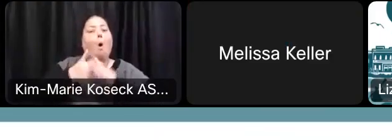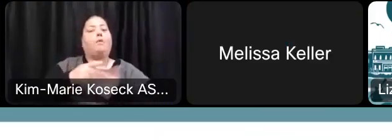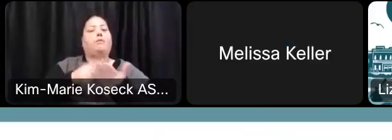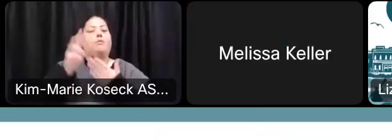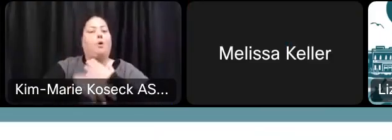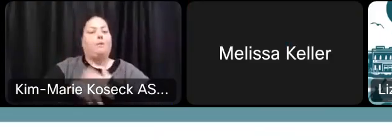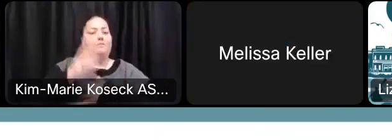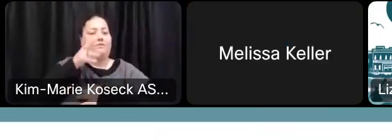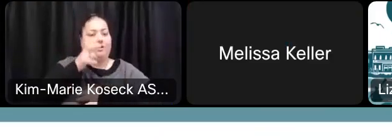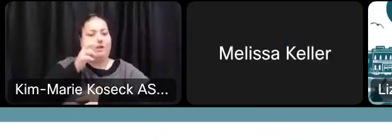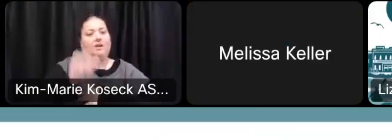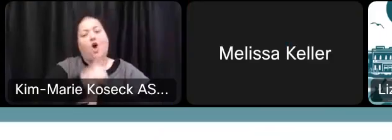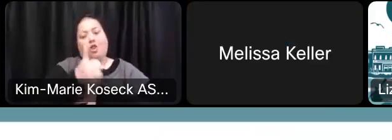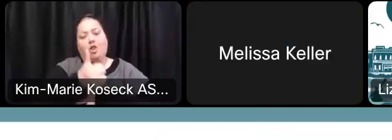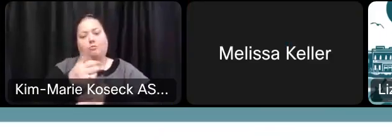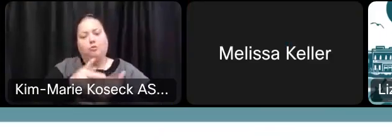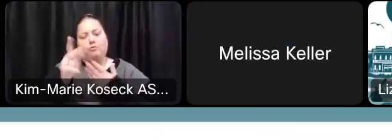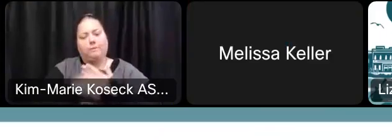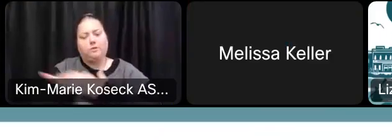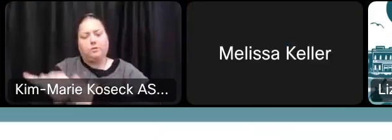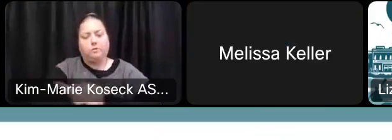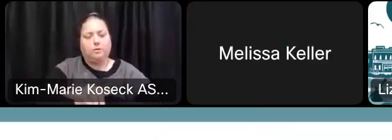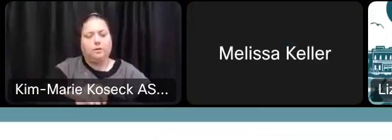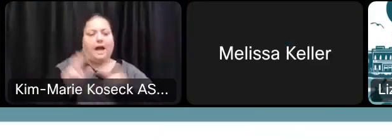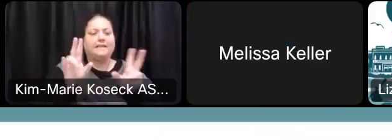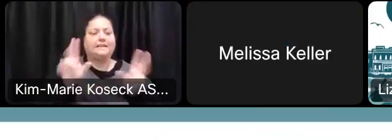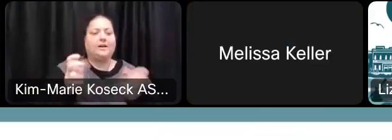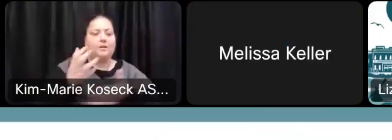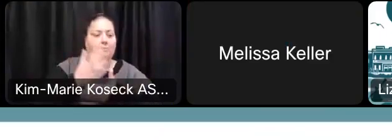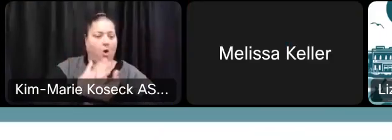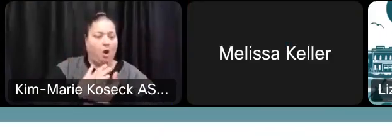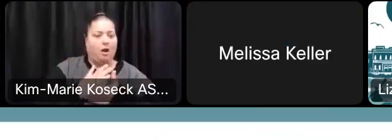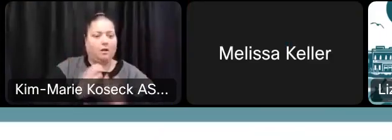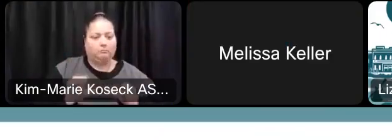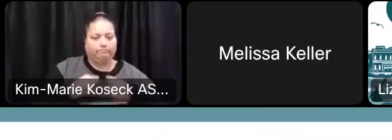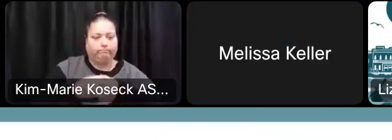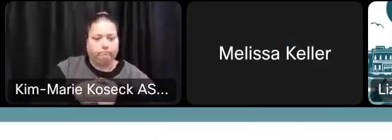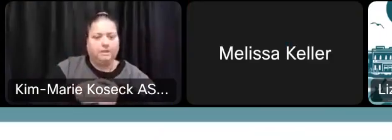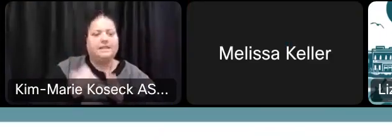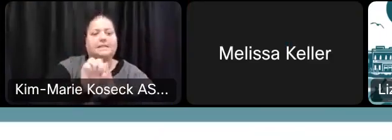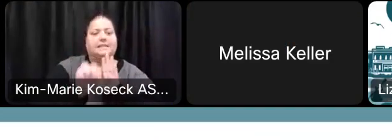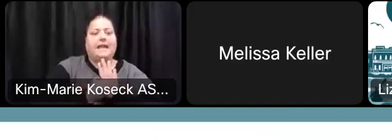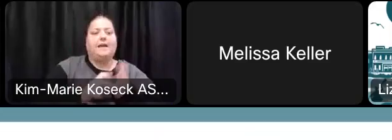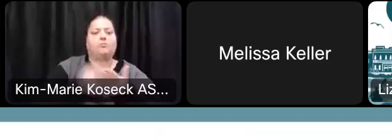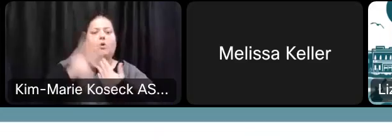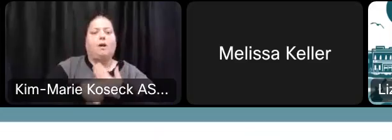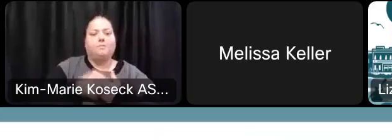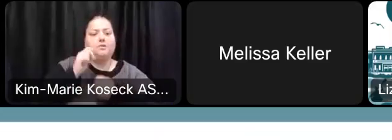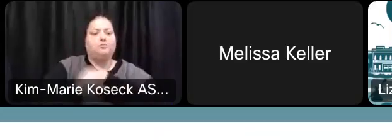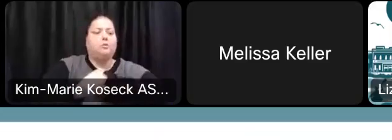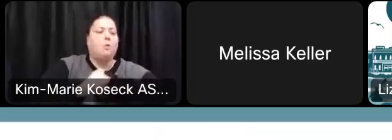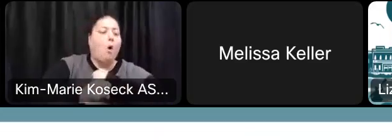today and others. I titled this portion Bundling State Programs to Promote Resiliency and Protect